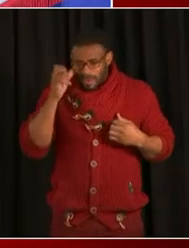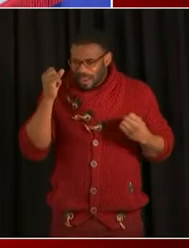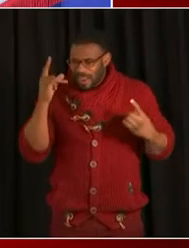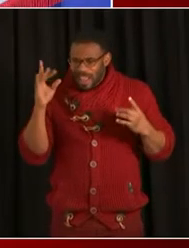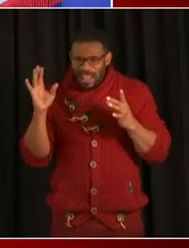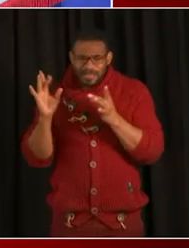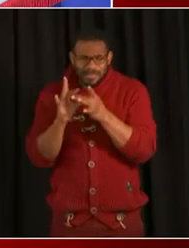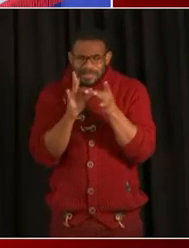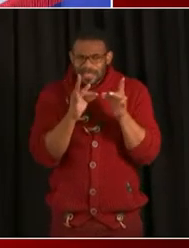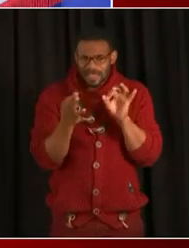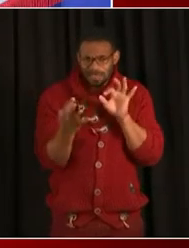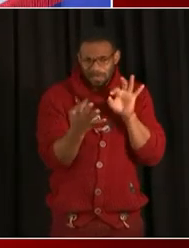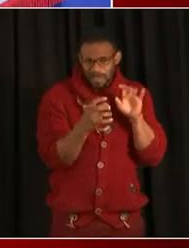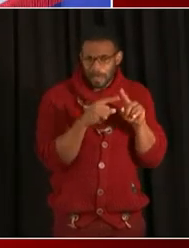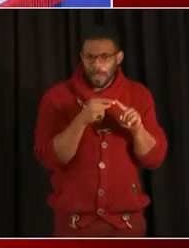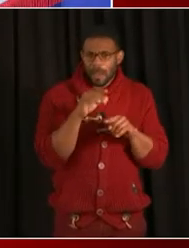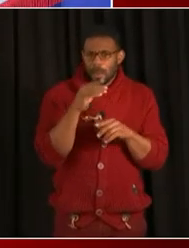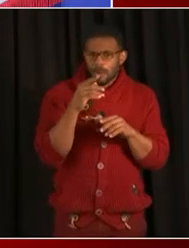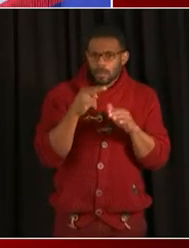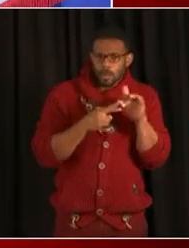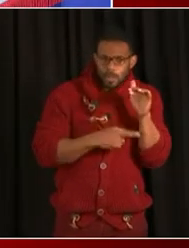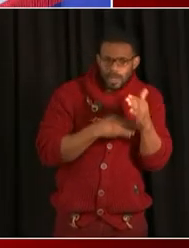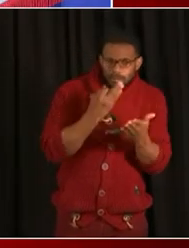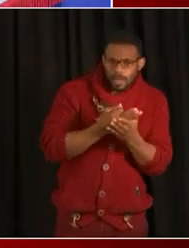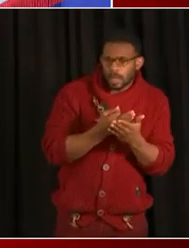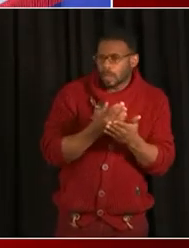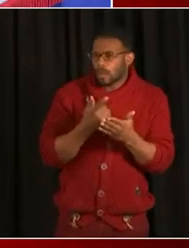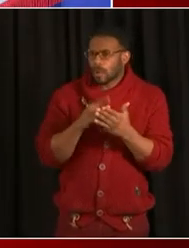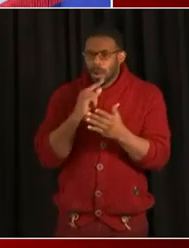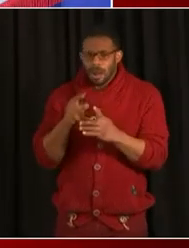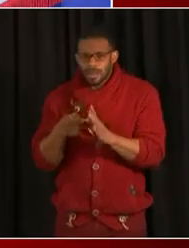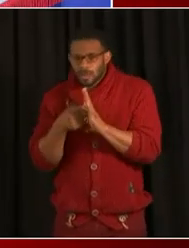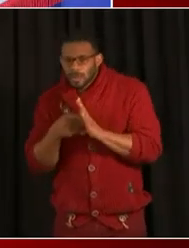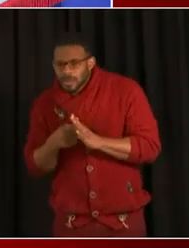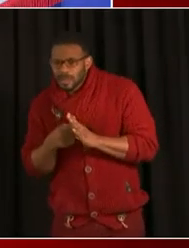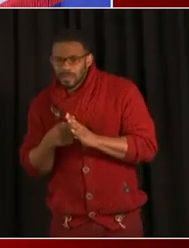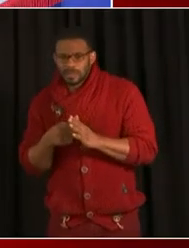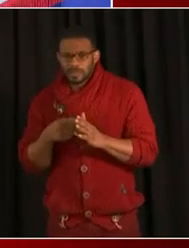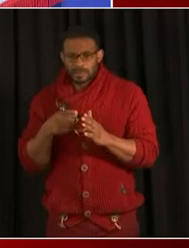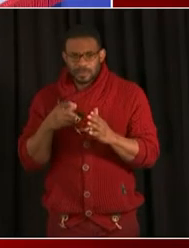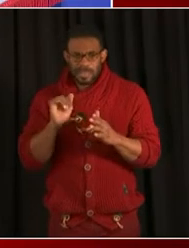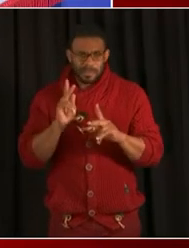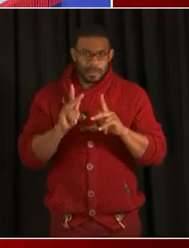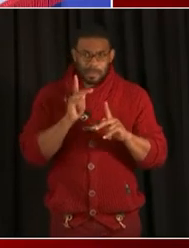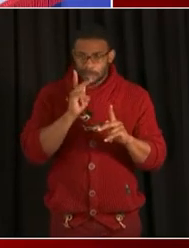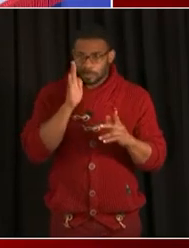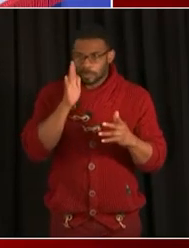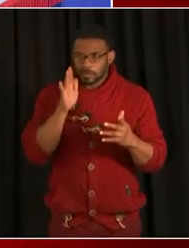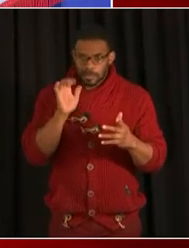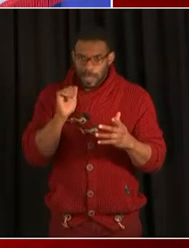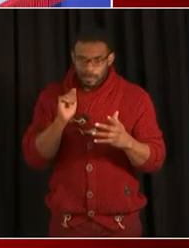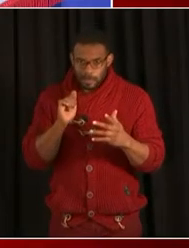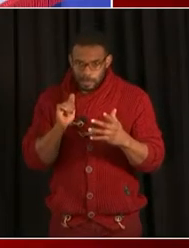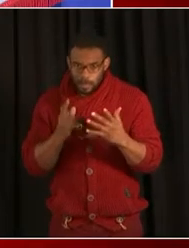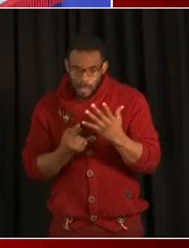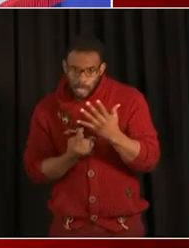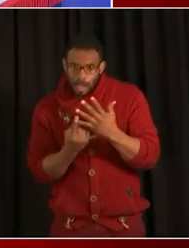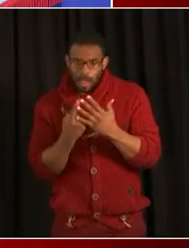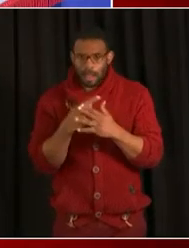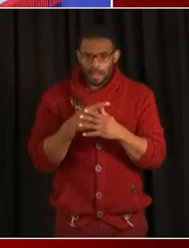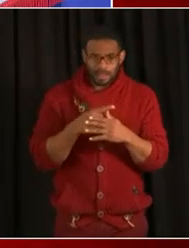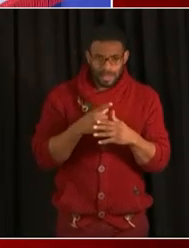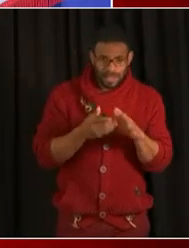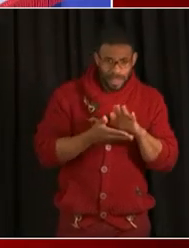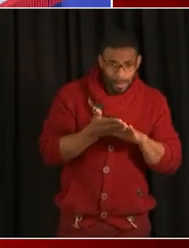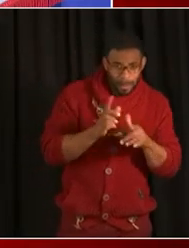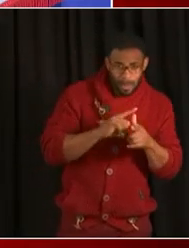things too, some feedback about the Bridge Fund and, you know, what are the stipulations that folks are going to, the